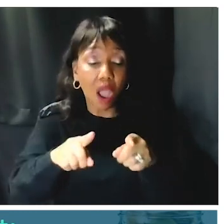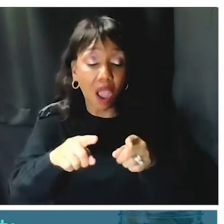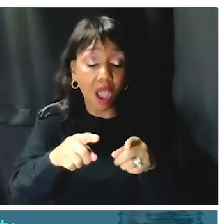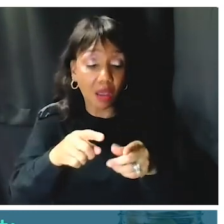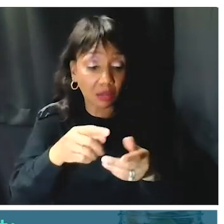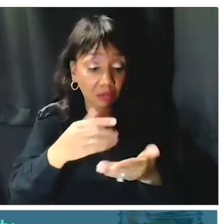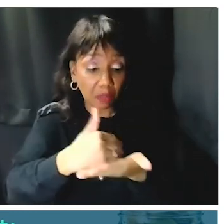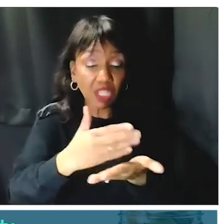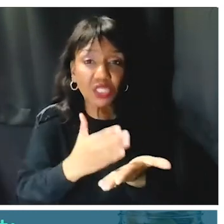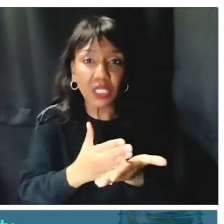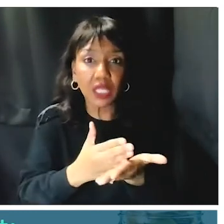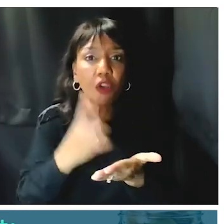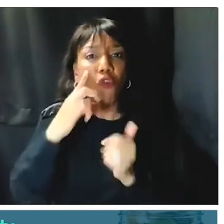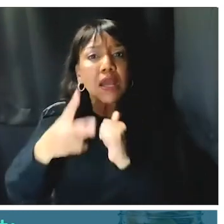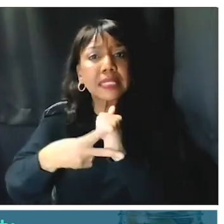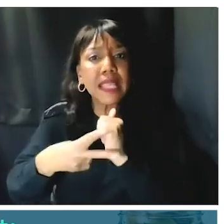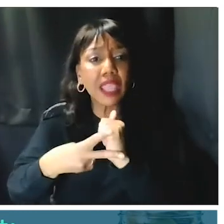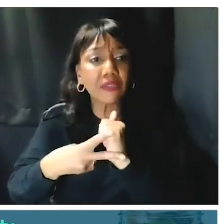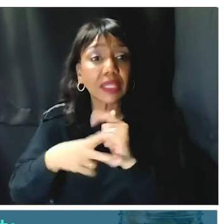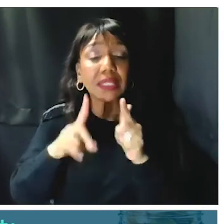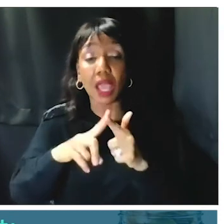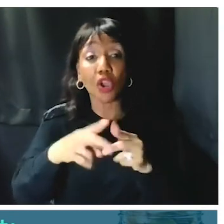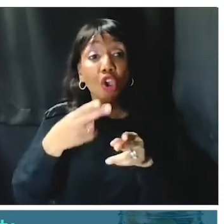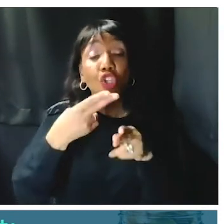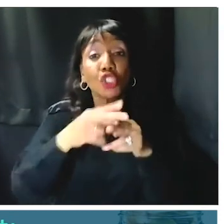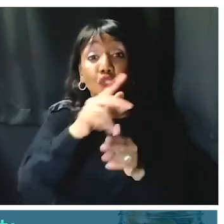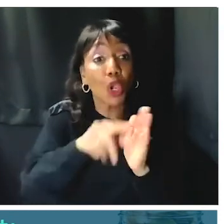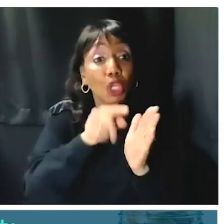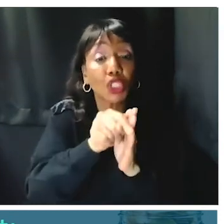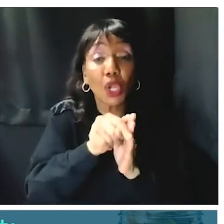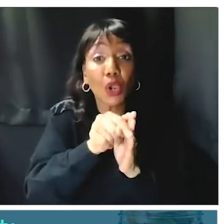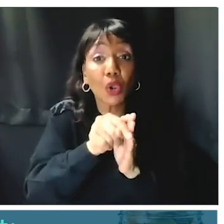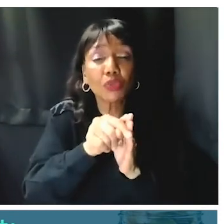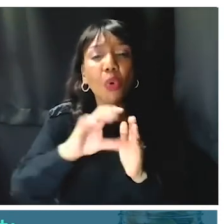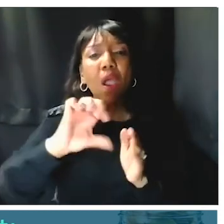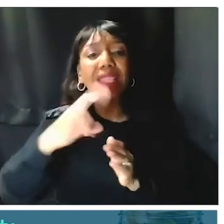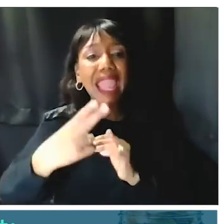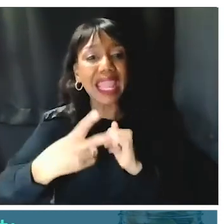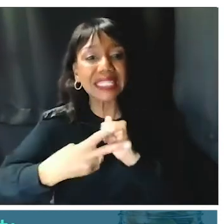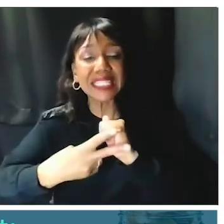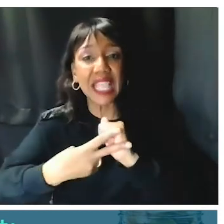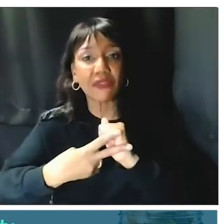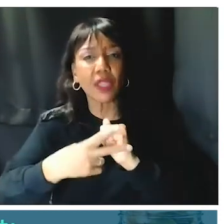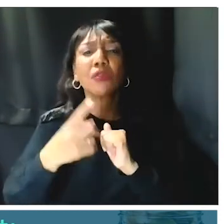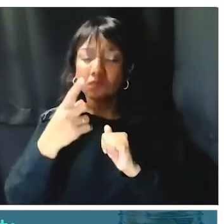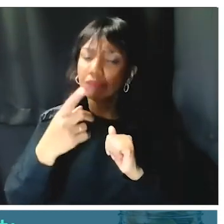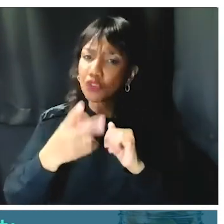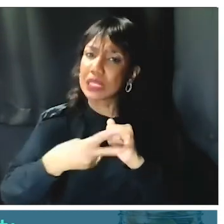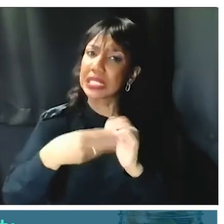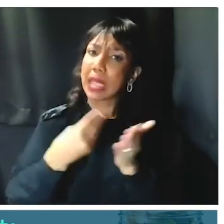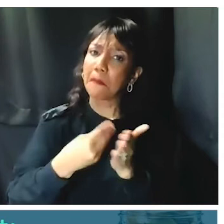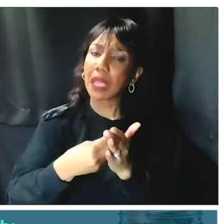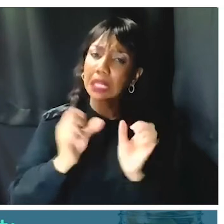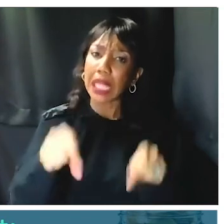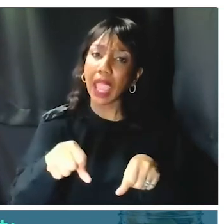savings. Short-term or cash savings through your bank savings account services is one way to save money.